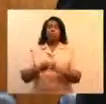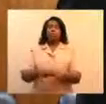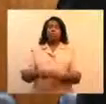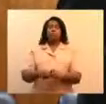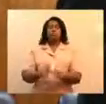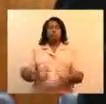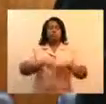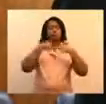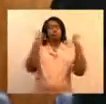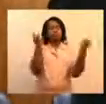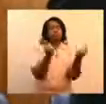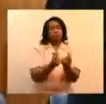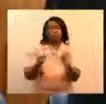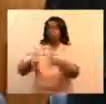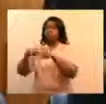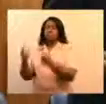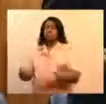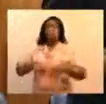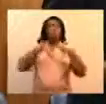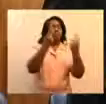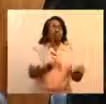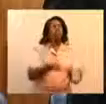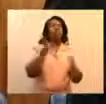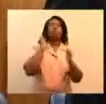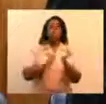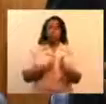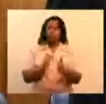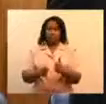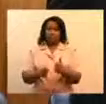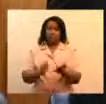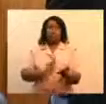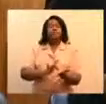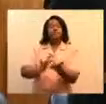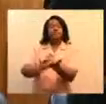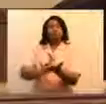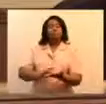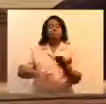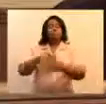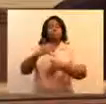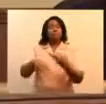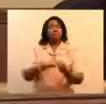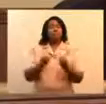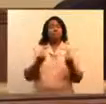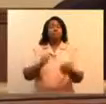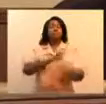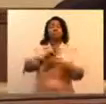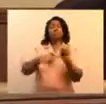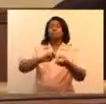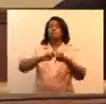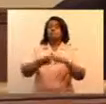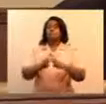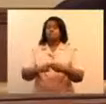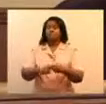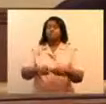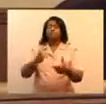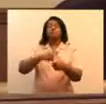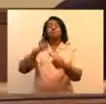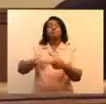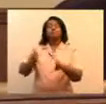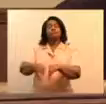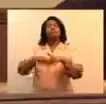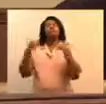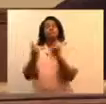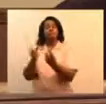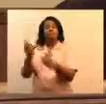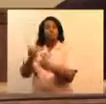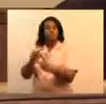issues. If the agreement resolves all the substantive issues of the matter, then the parties have two options to end